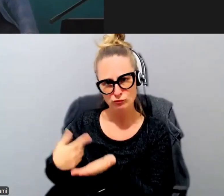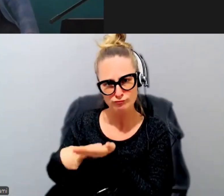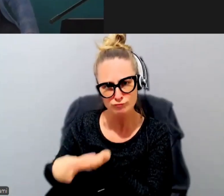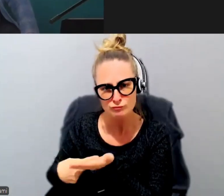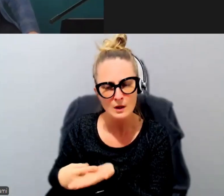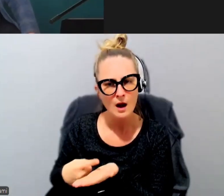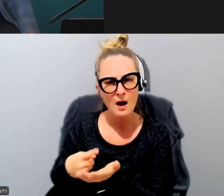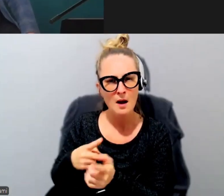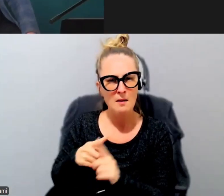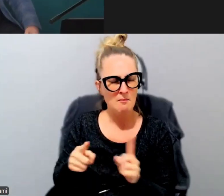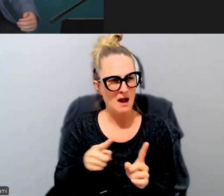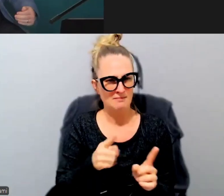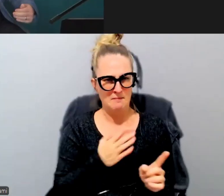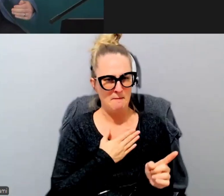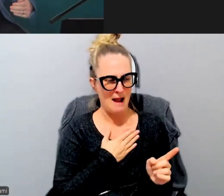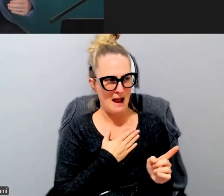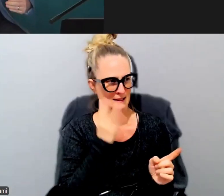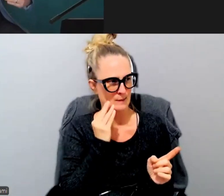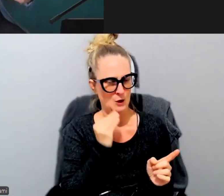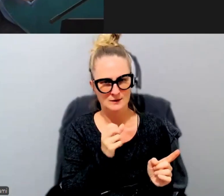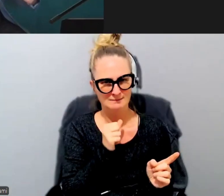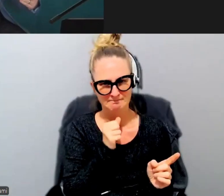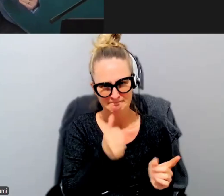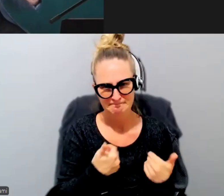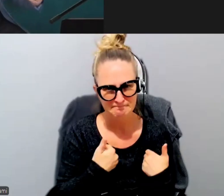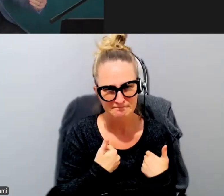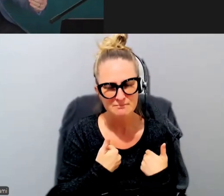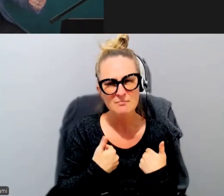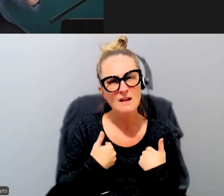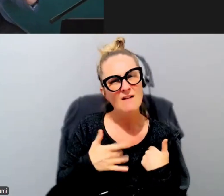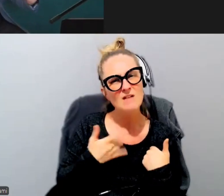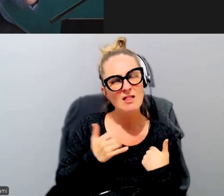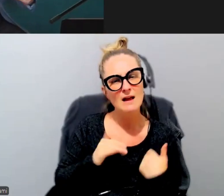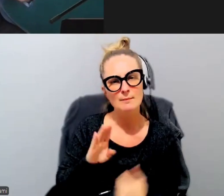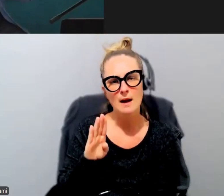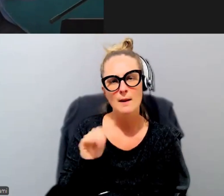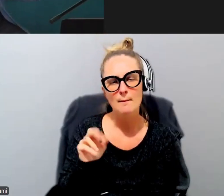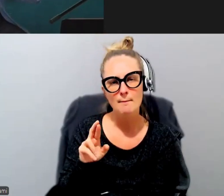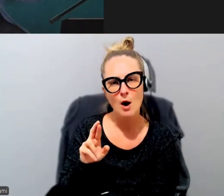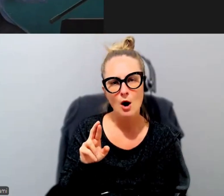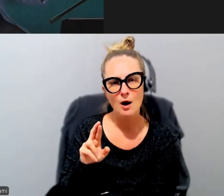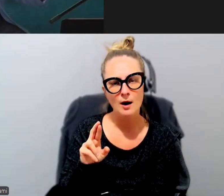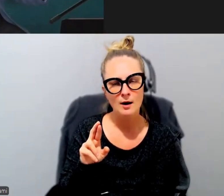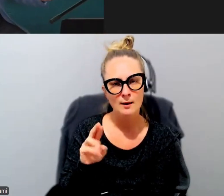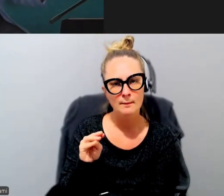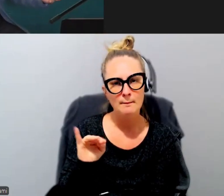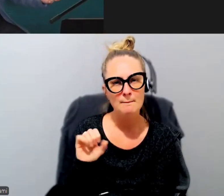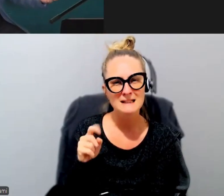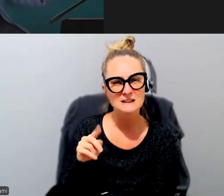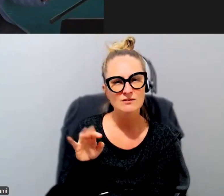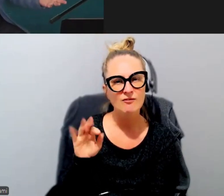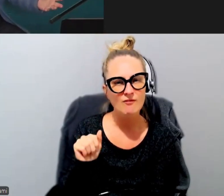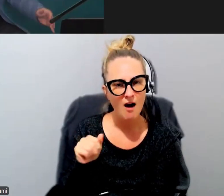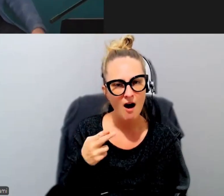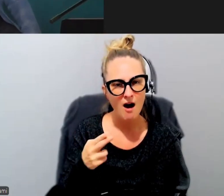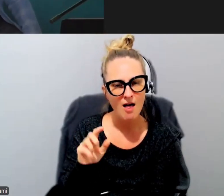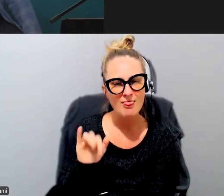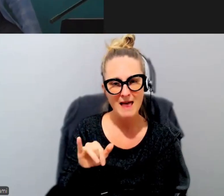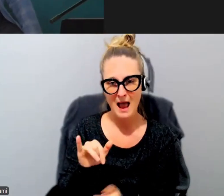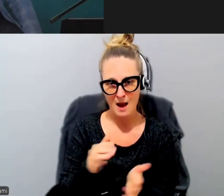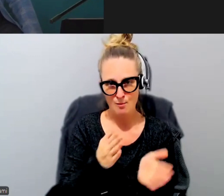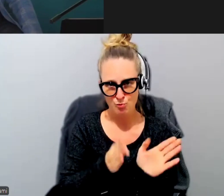me. And I felt like my bar mitzvah prep, the Jewish coming of age ceremony at age